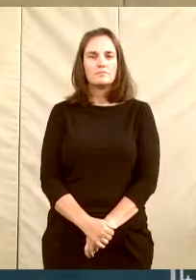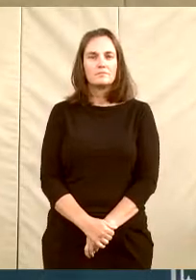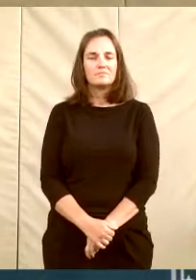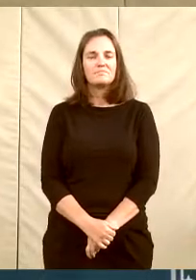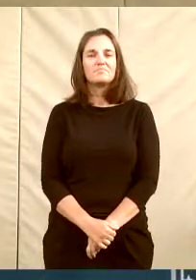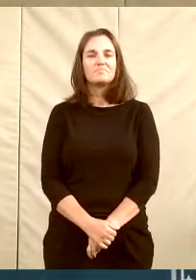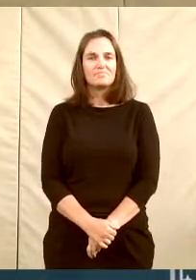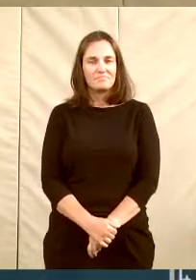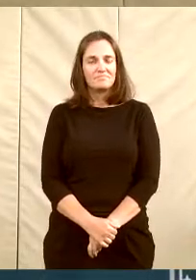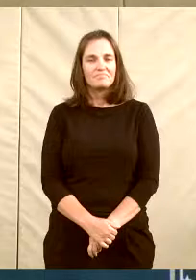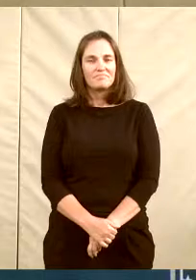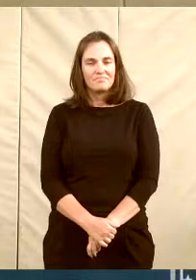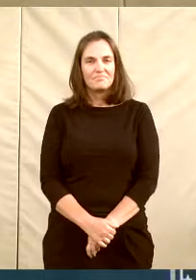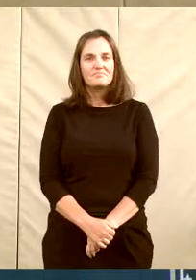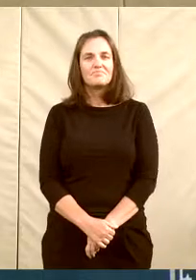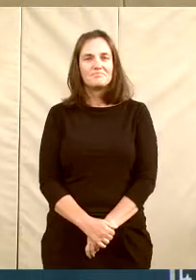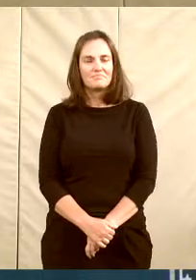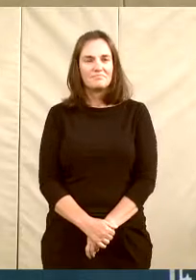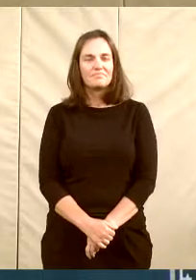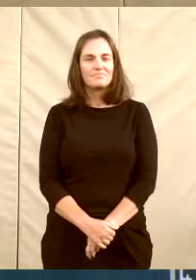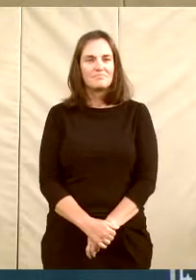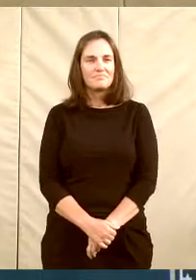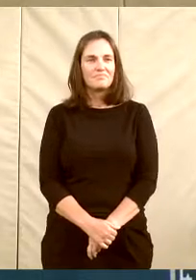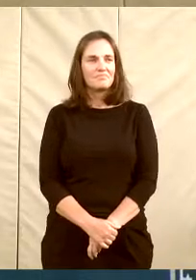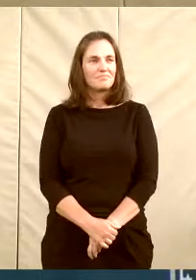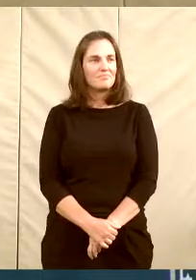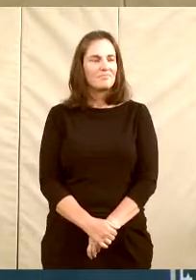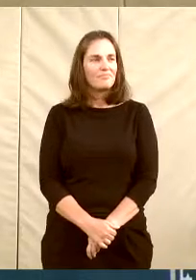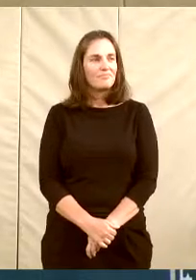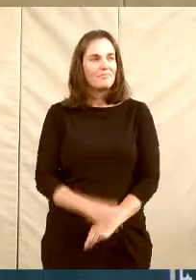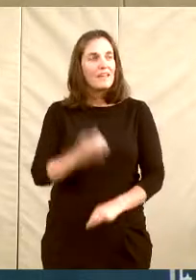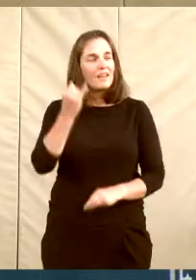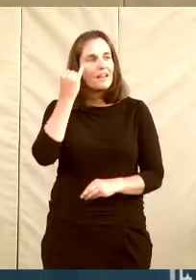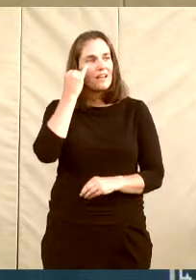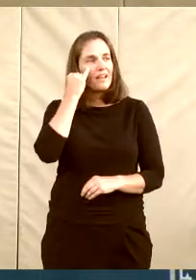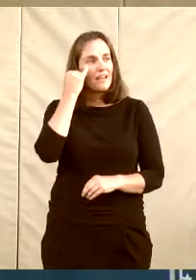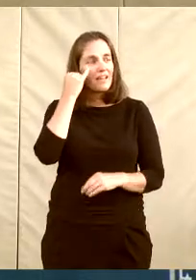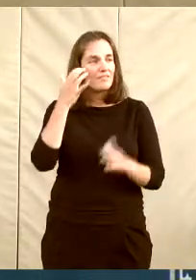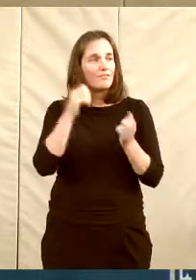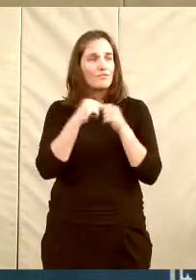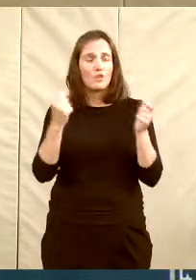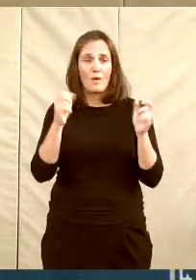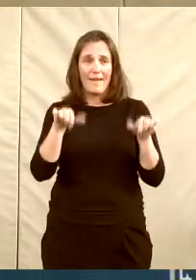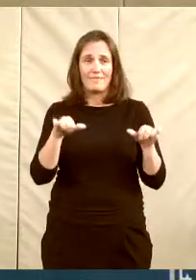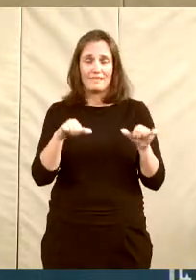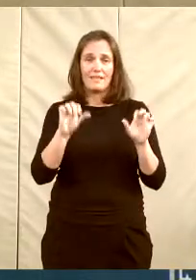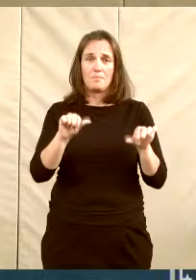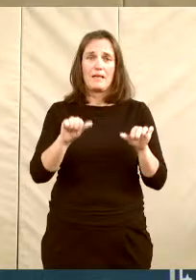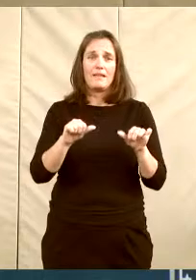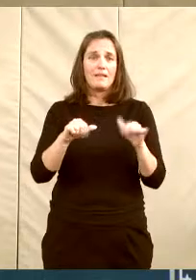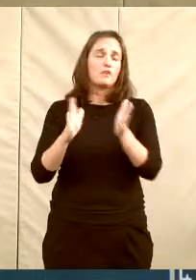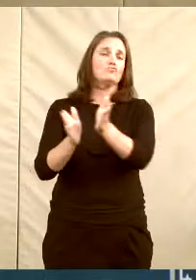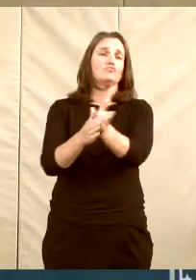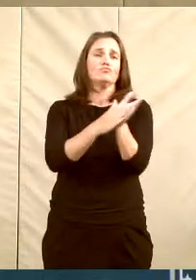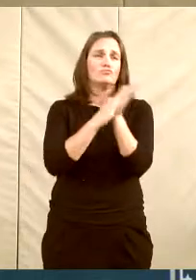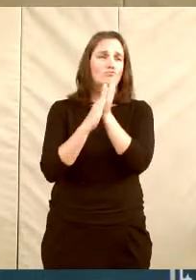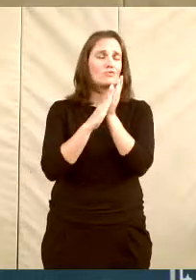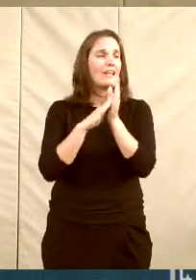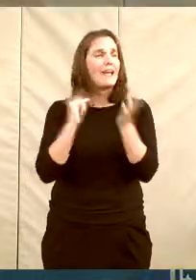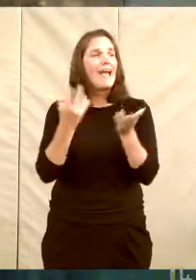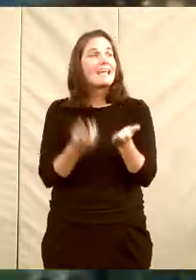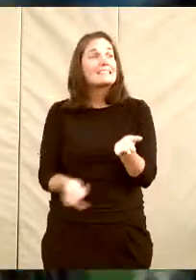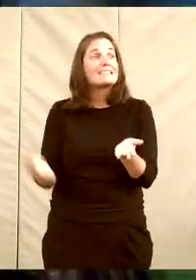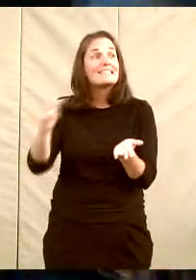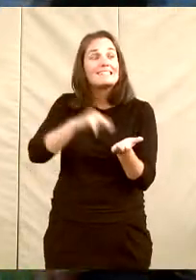I ask everybody that's in the audience right now if you have the ability to stand and give these educators a standing